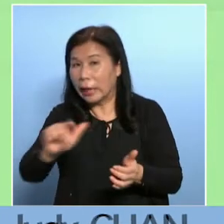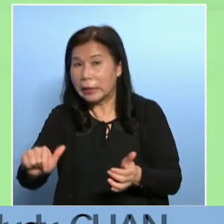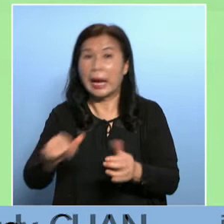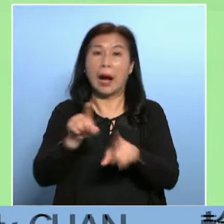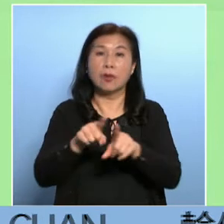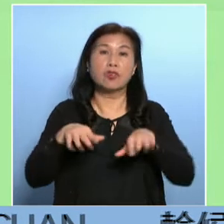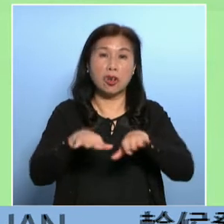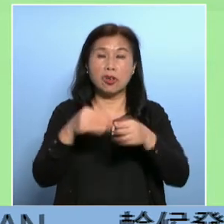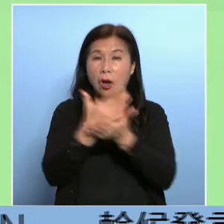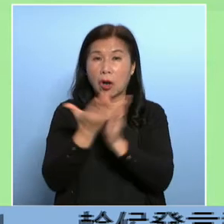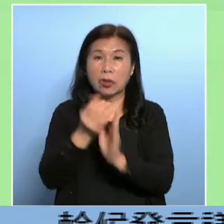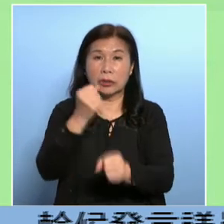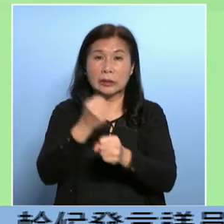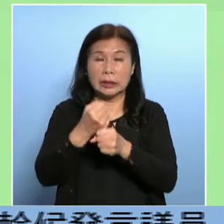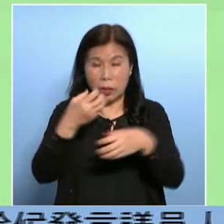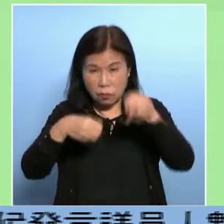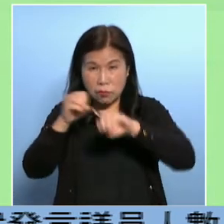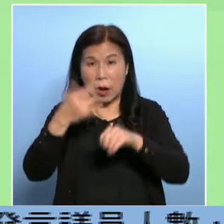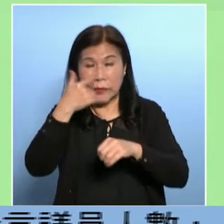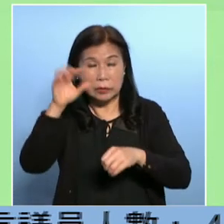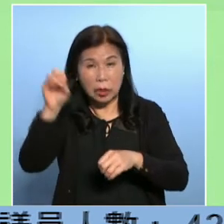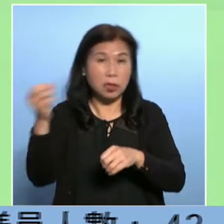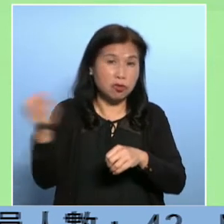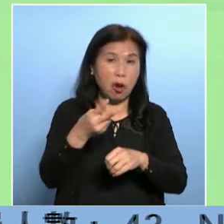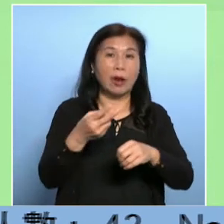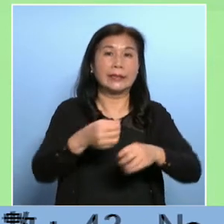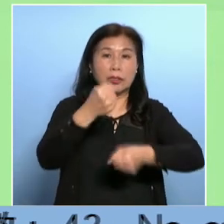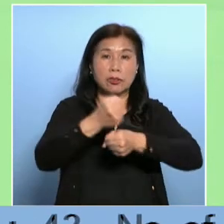unleash advantages in manufacturing industries through innovation and research.